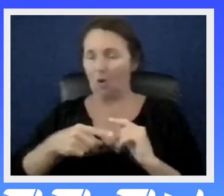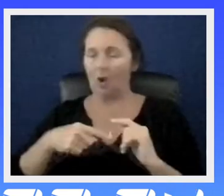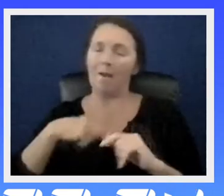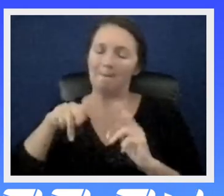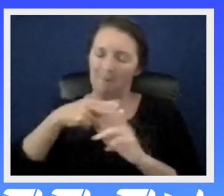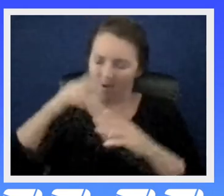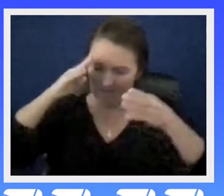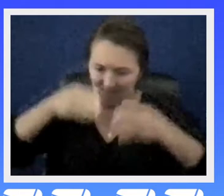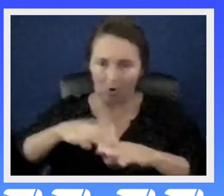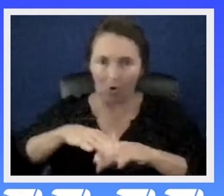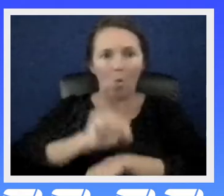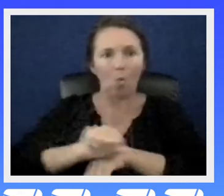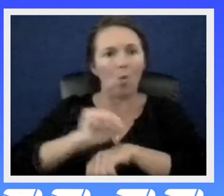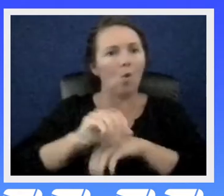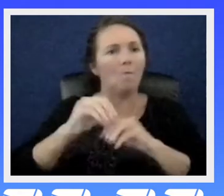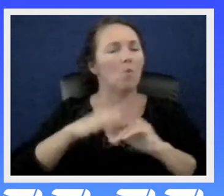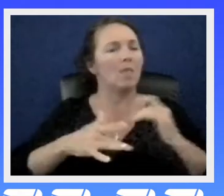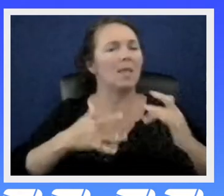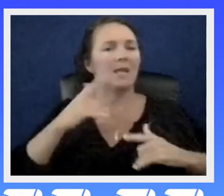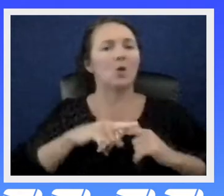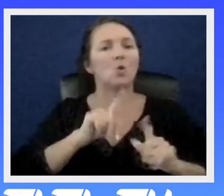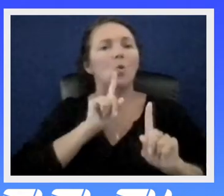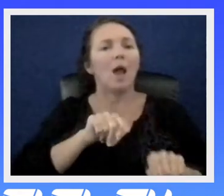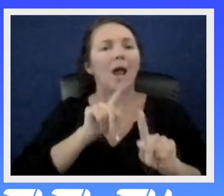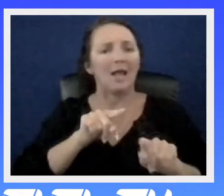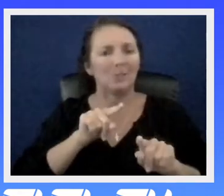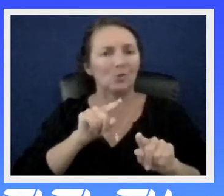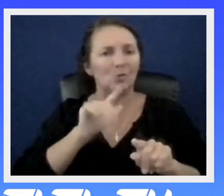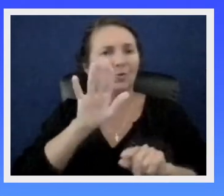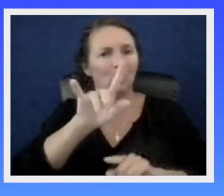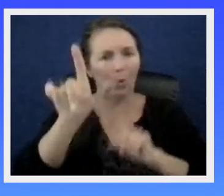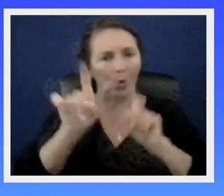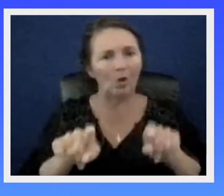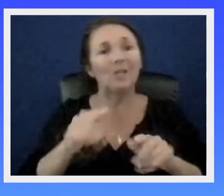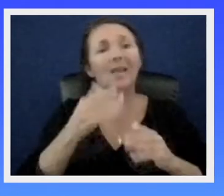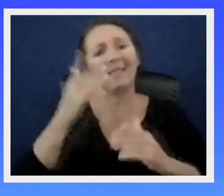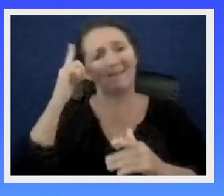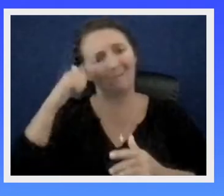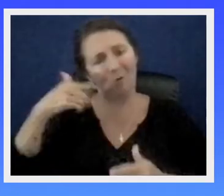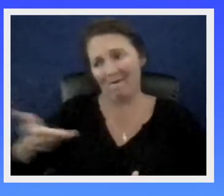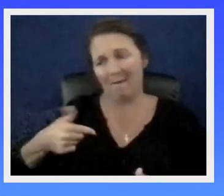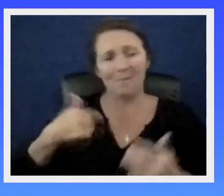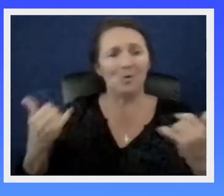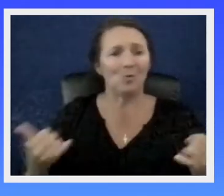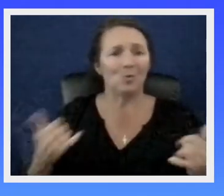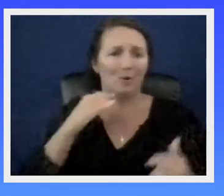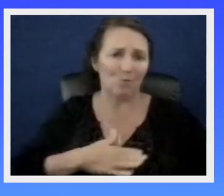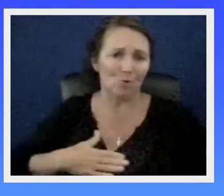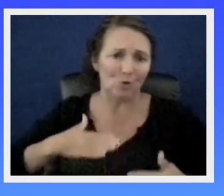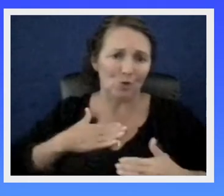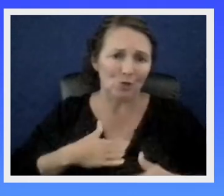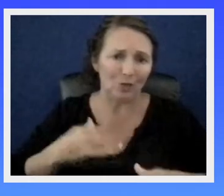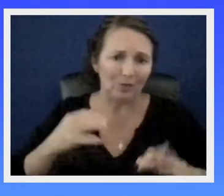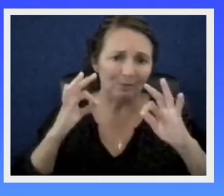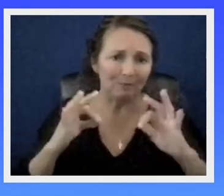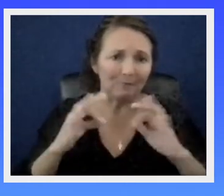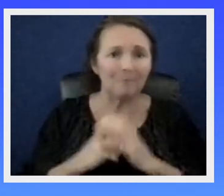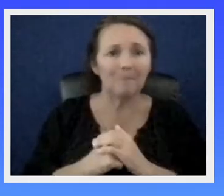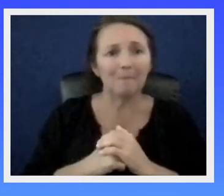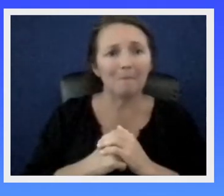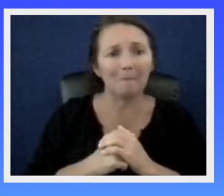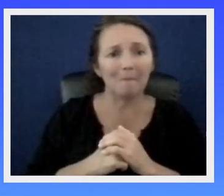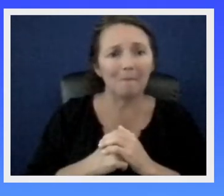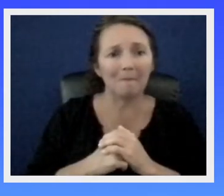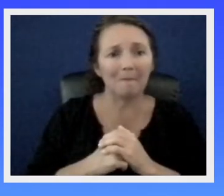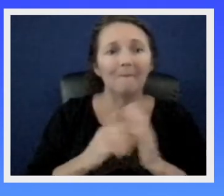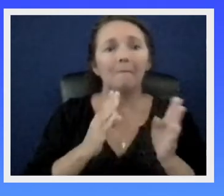to answer your questions on the issues you care about the most. Thank you for having me. So Councillor, we'll have you go, and then